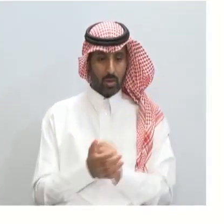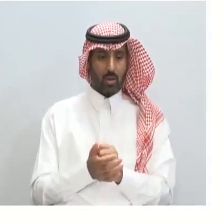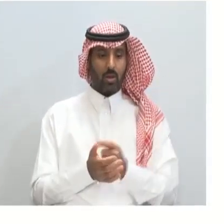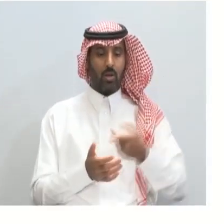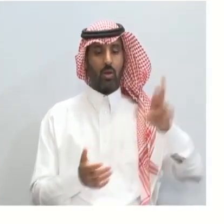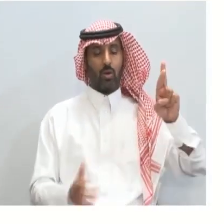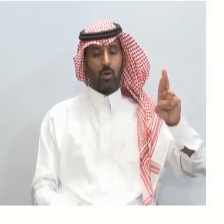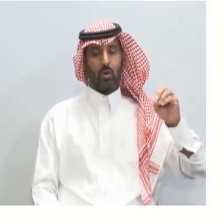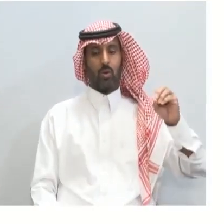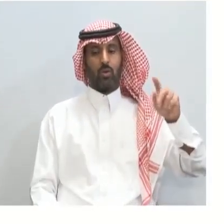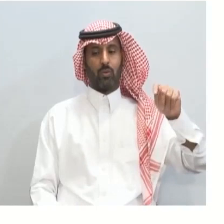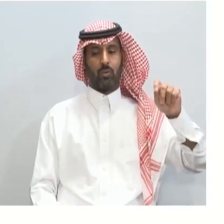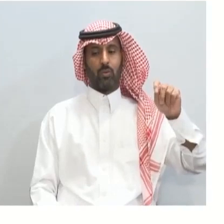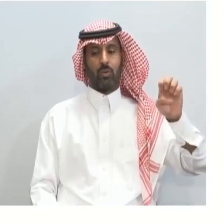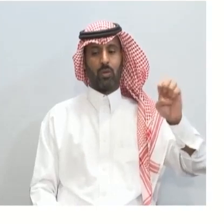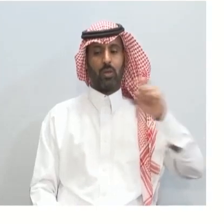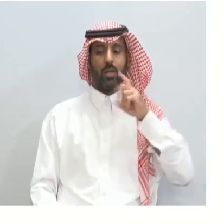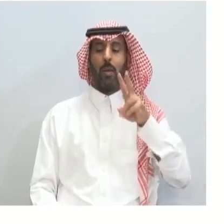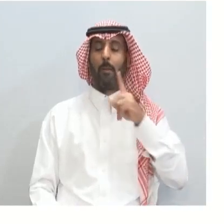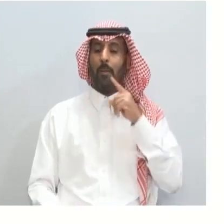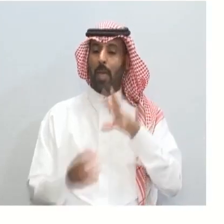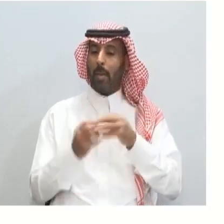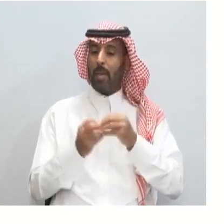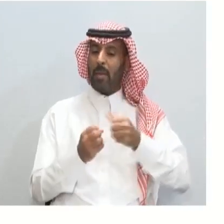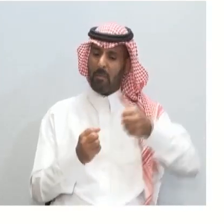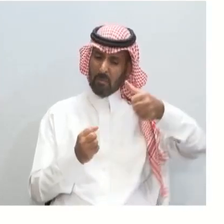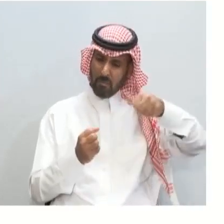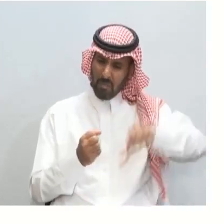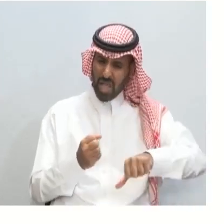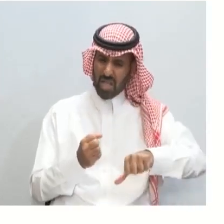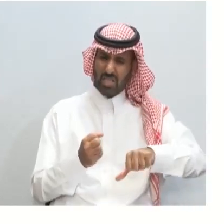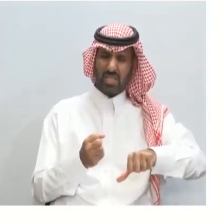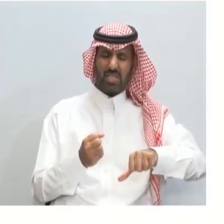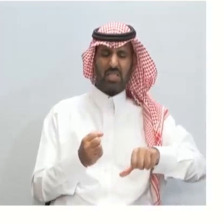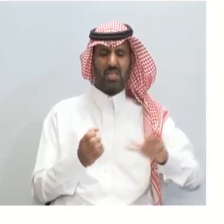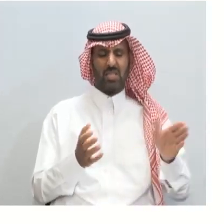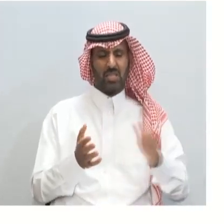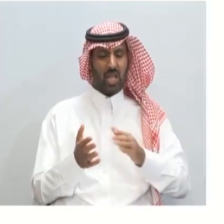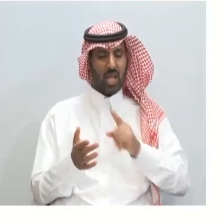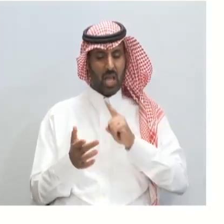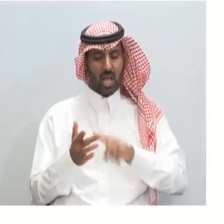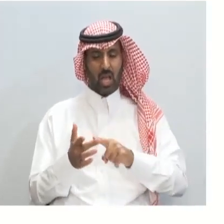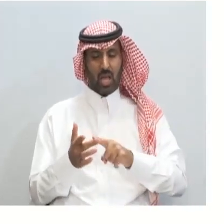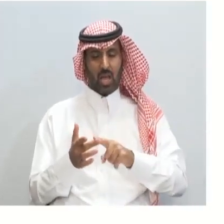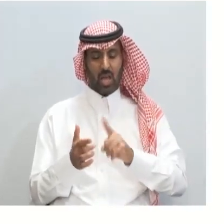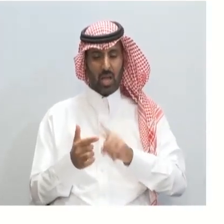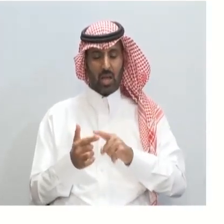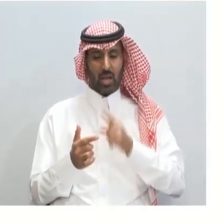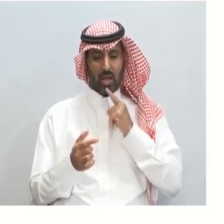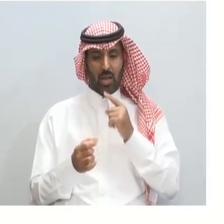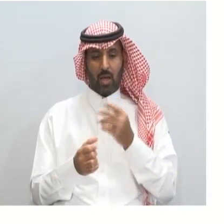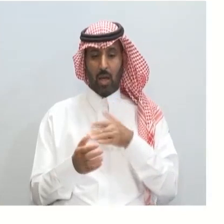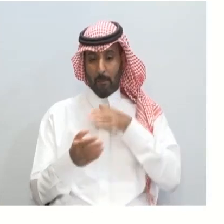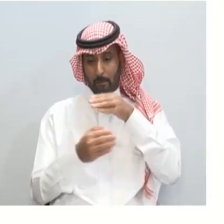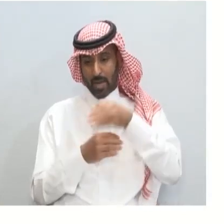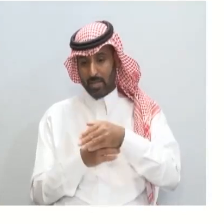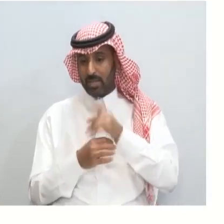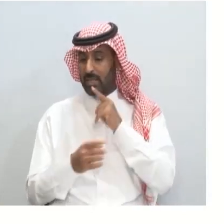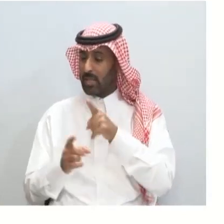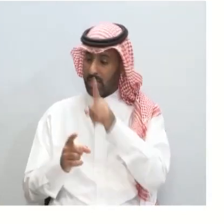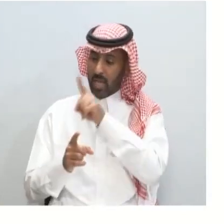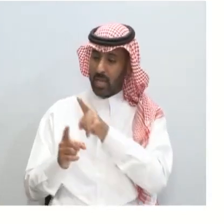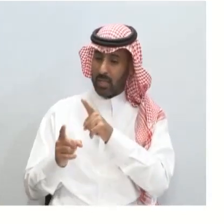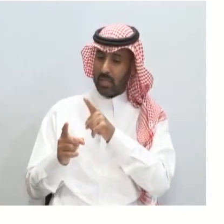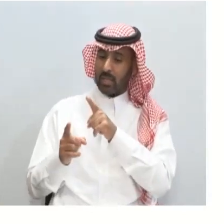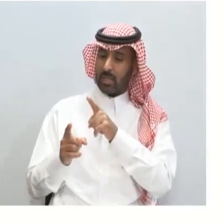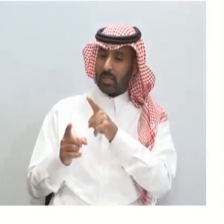Rotten means bad. When he said he put you in a rotten position, I wouldn't put it past him. When he asked about,